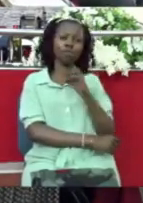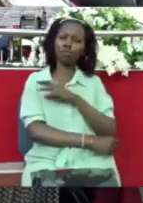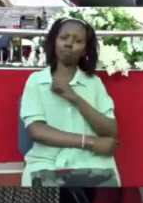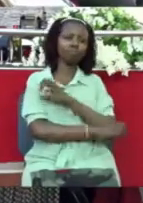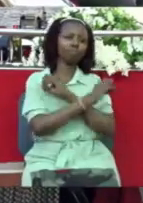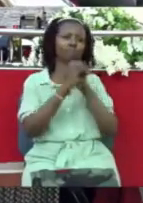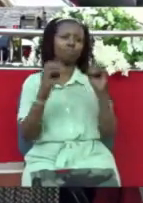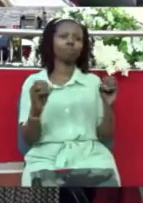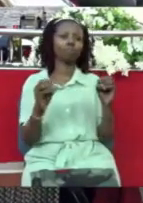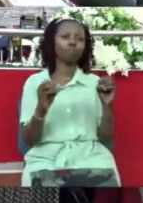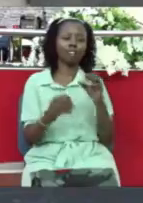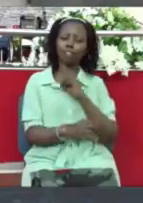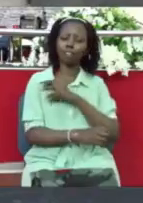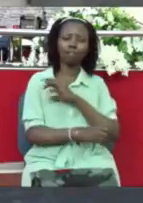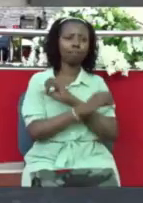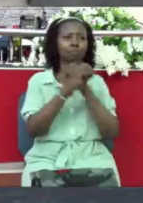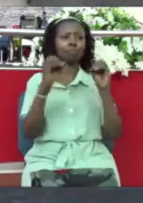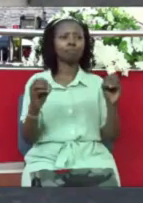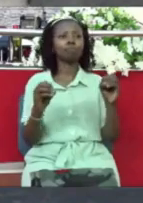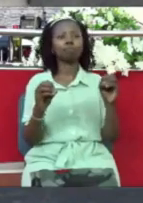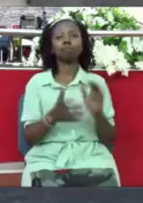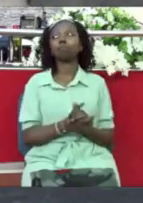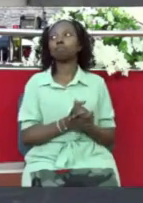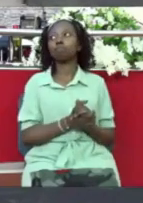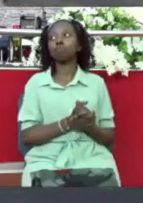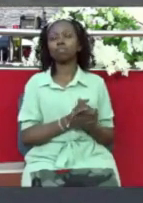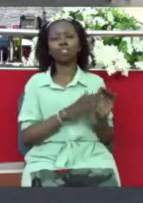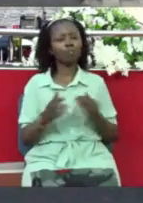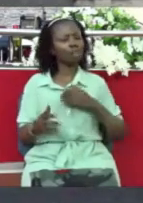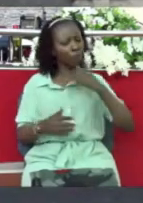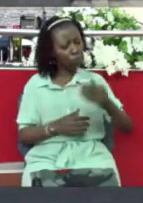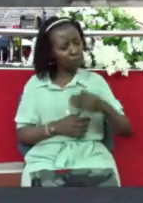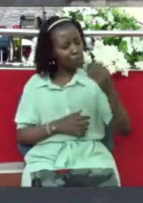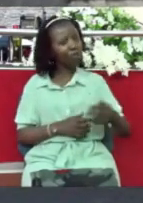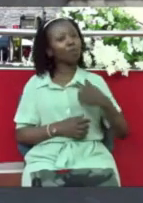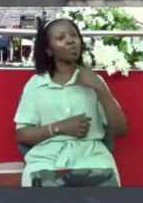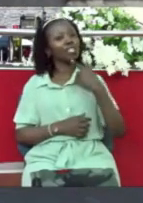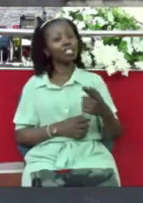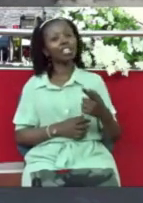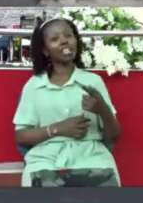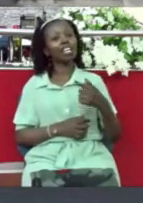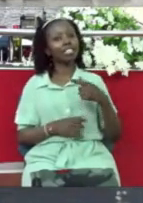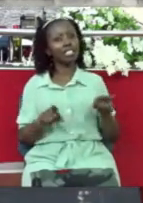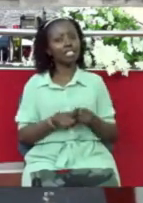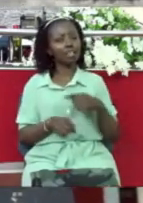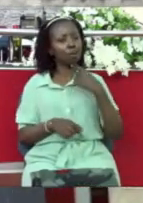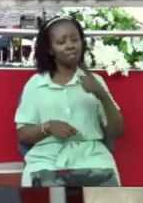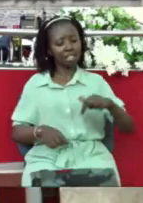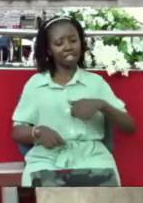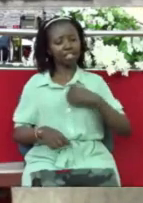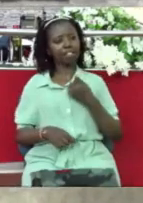Yeah, fear not. You know, I've always said that have told myself.